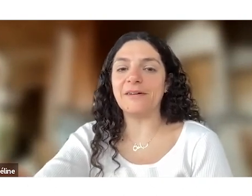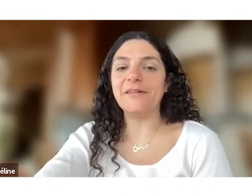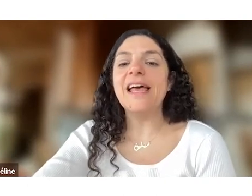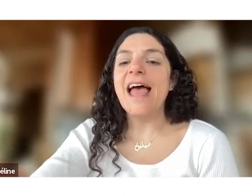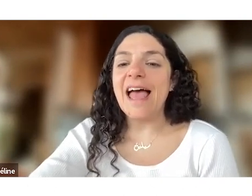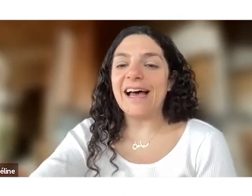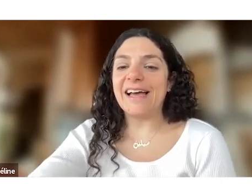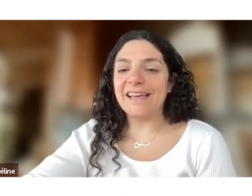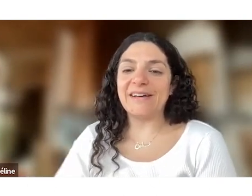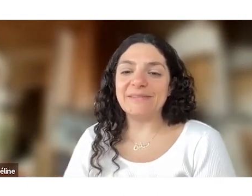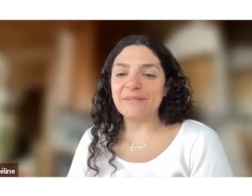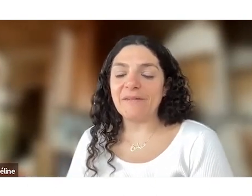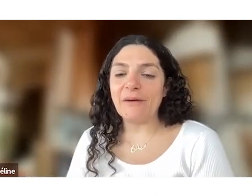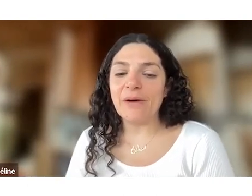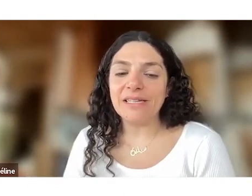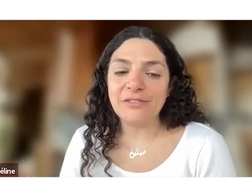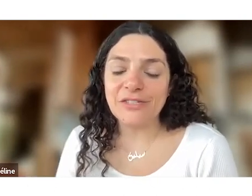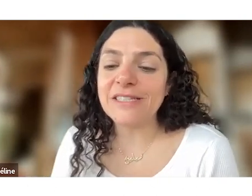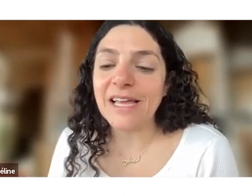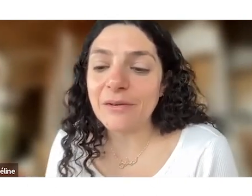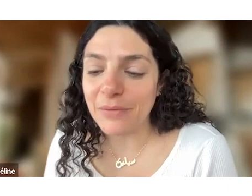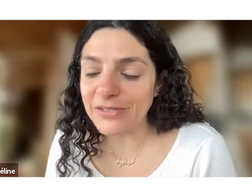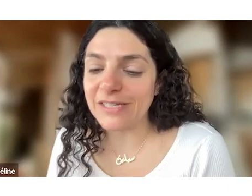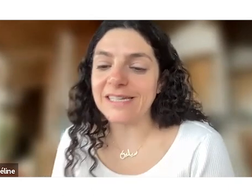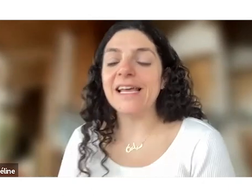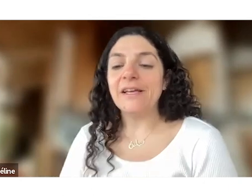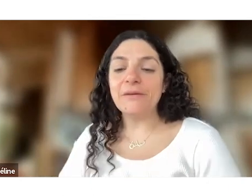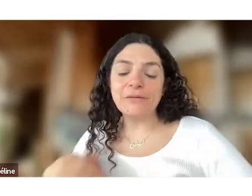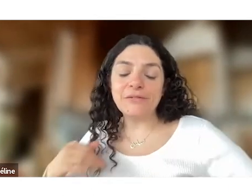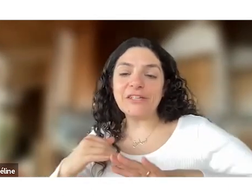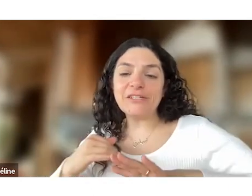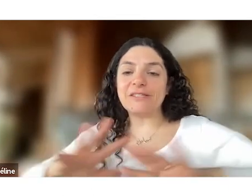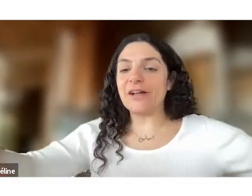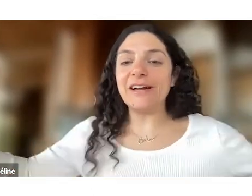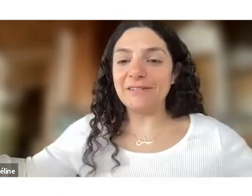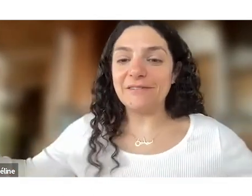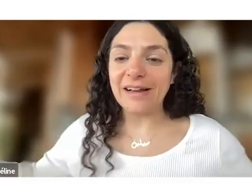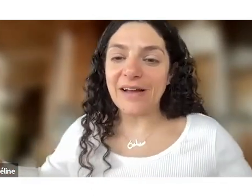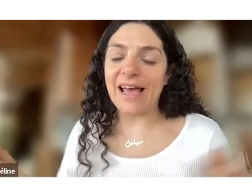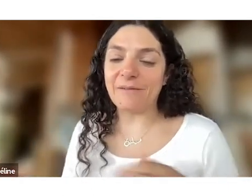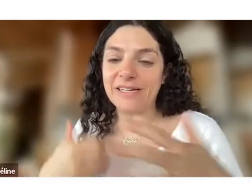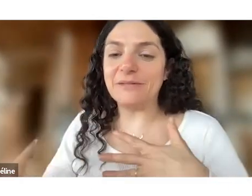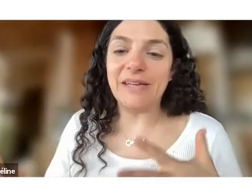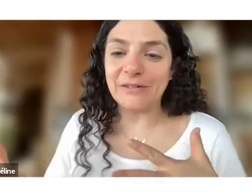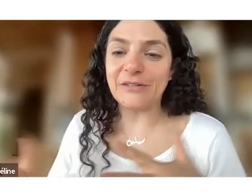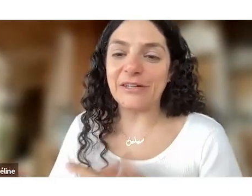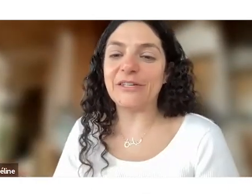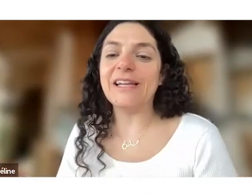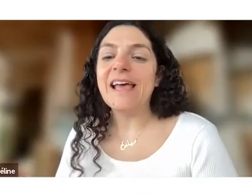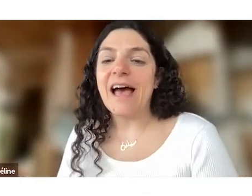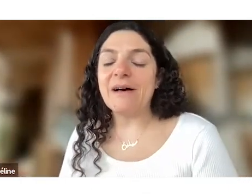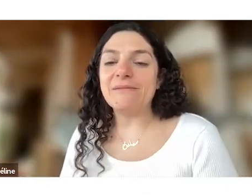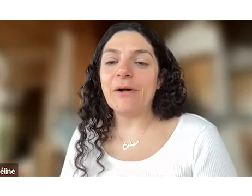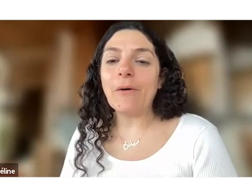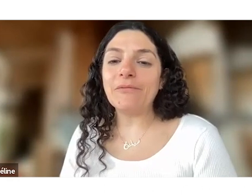on video, and I wanted to just thank you personally. You just started right away. I wanted to make an